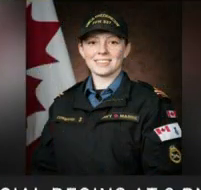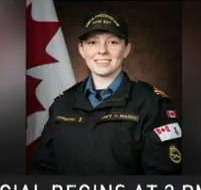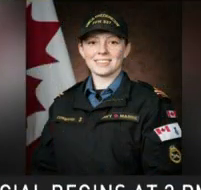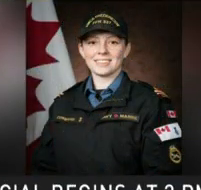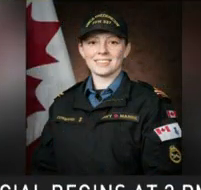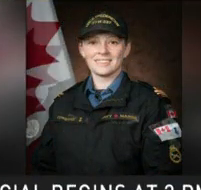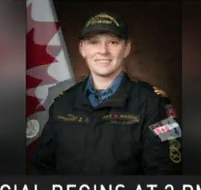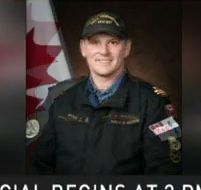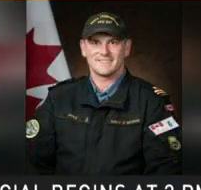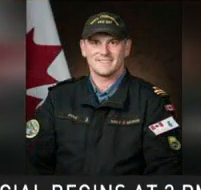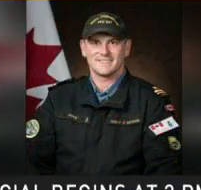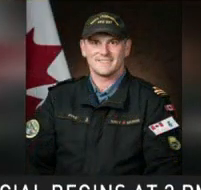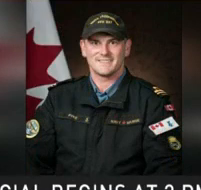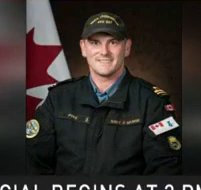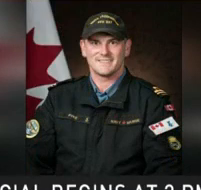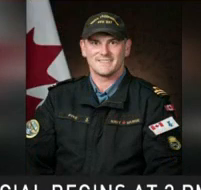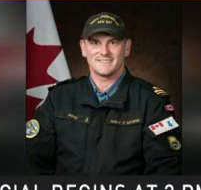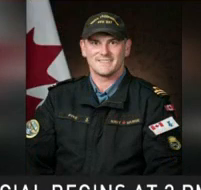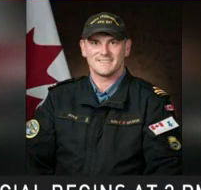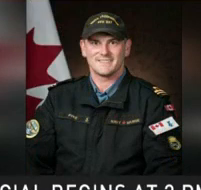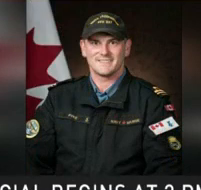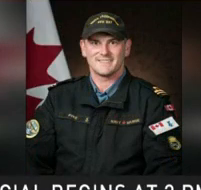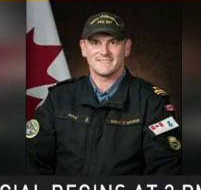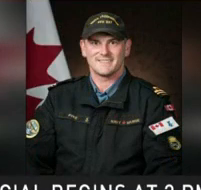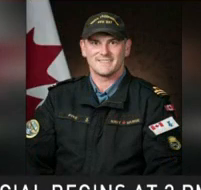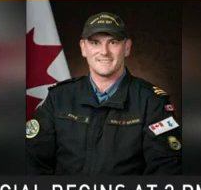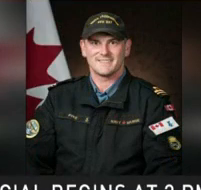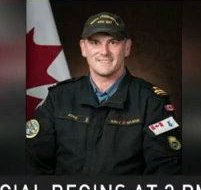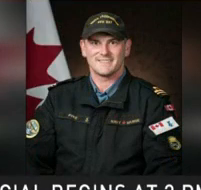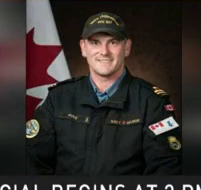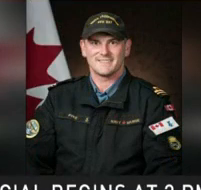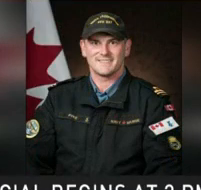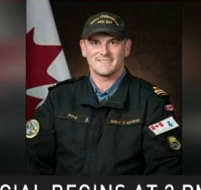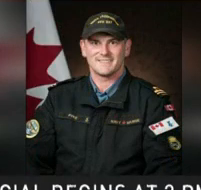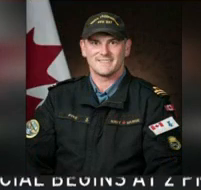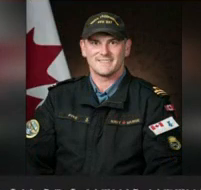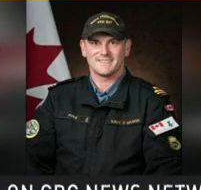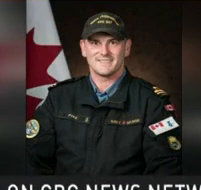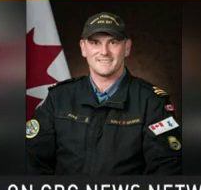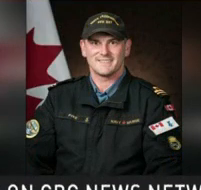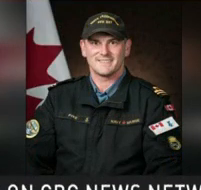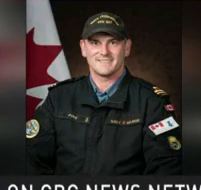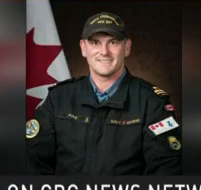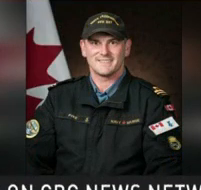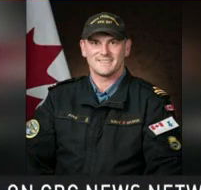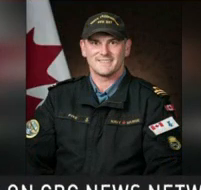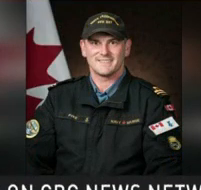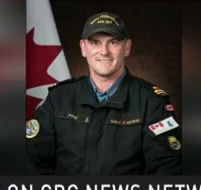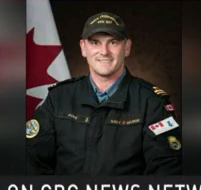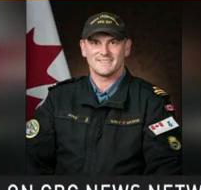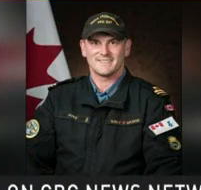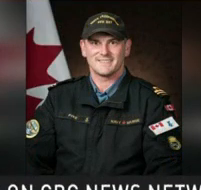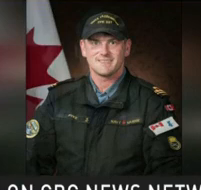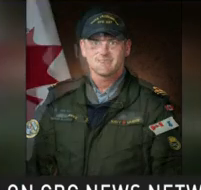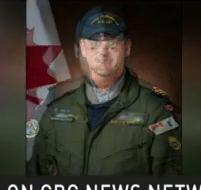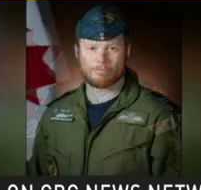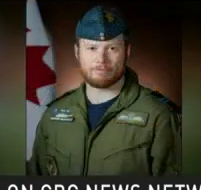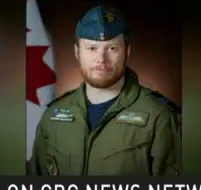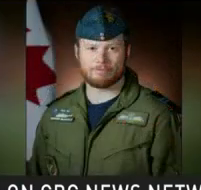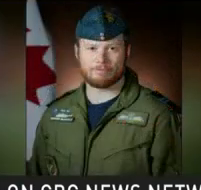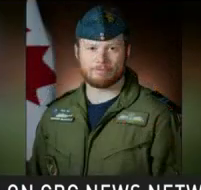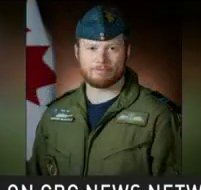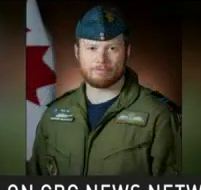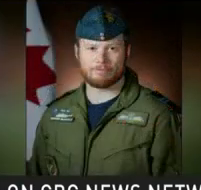what you had managed to do in New Brunswick, flattening the curve, and then you had one case after 2 weeks of no cases yesterday. Do you know what